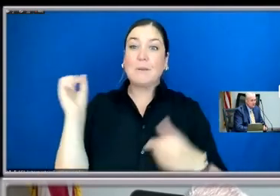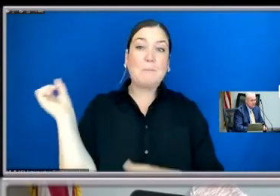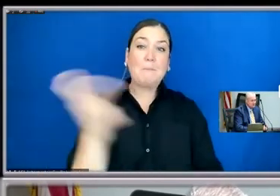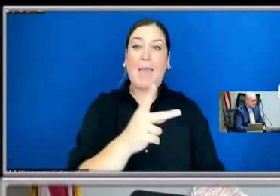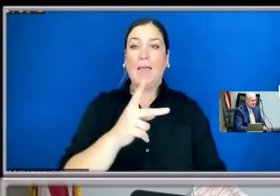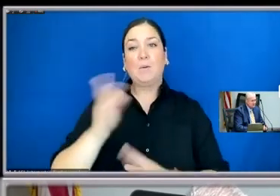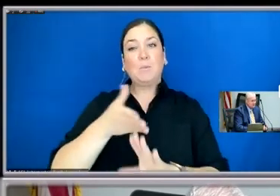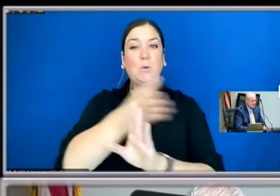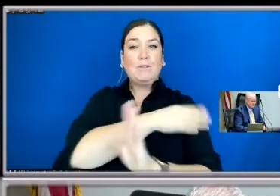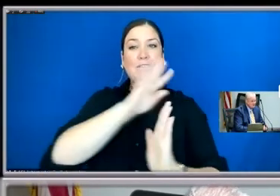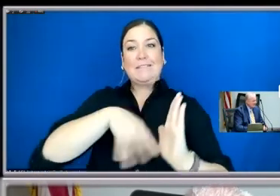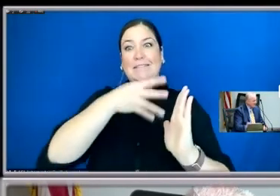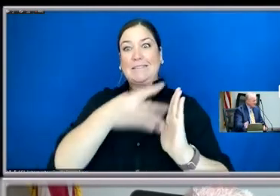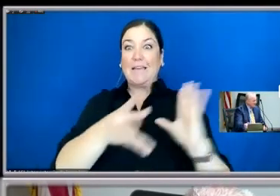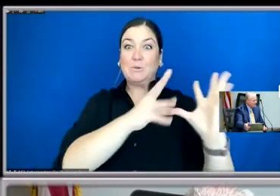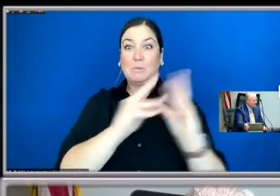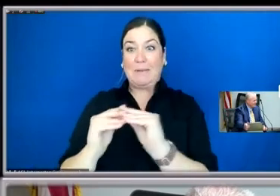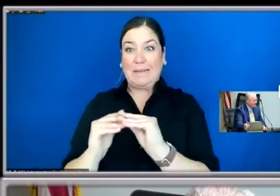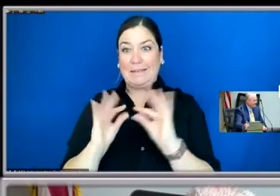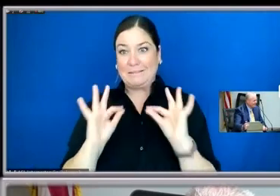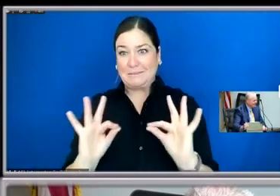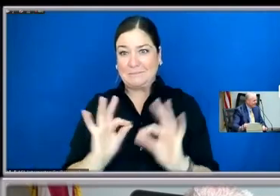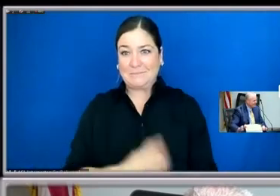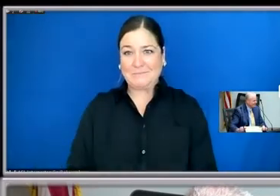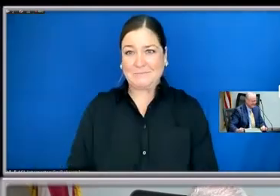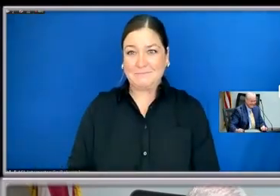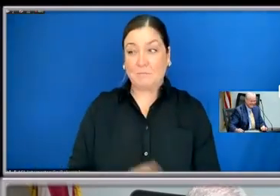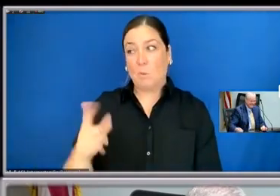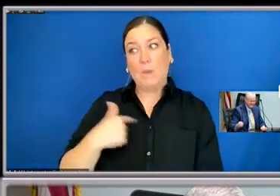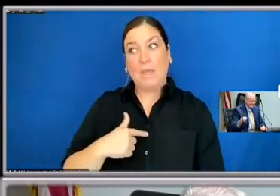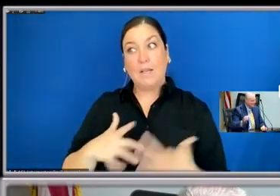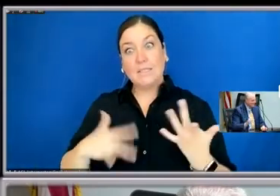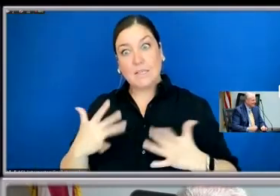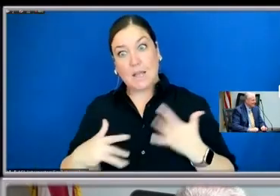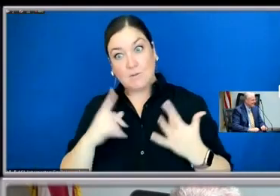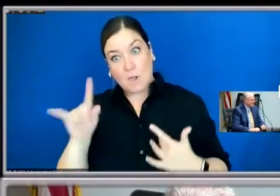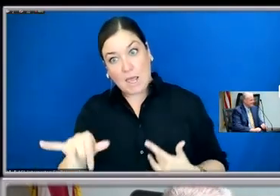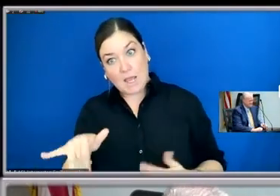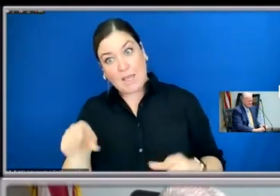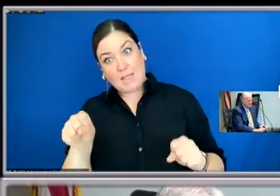scheduled meetings. Which we're anxious for. So